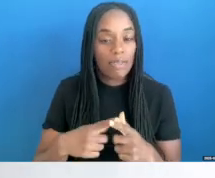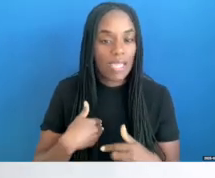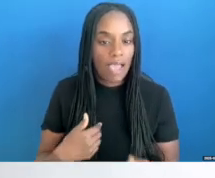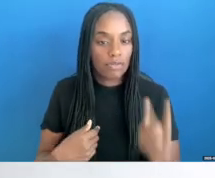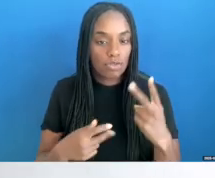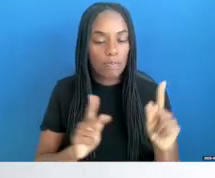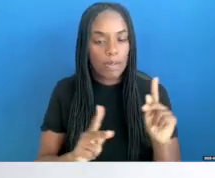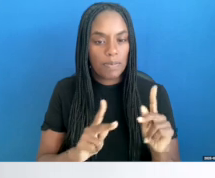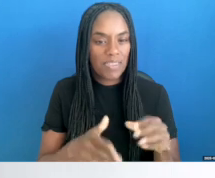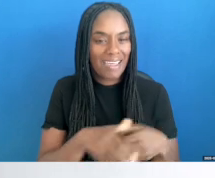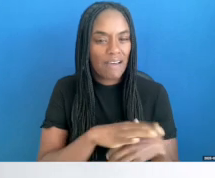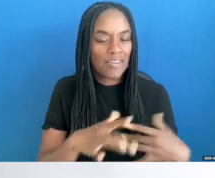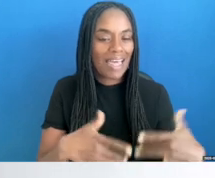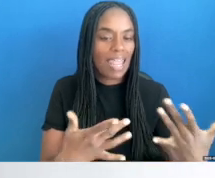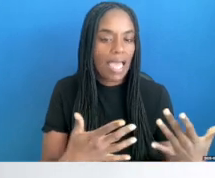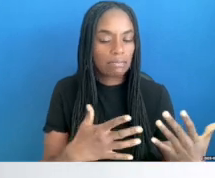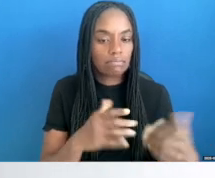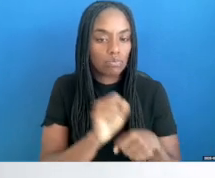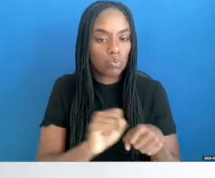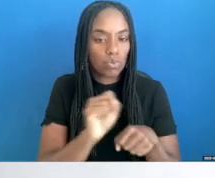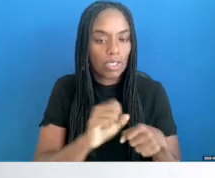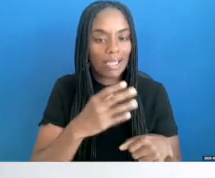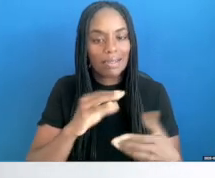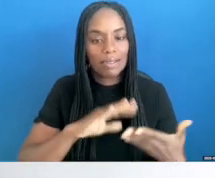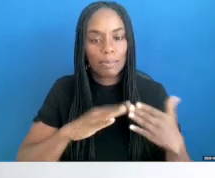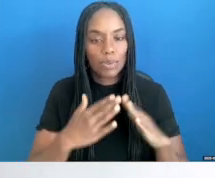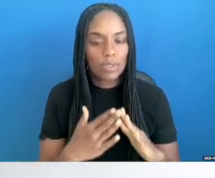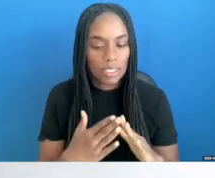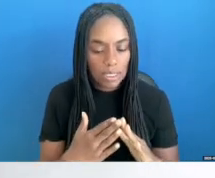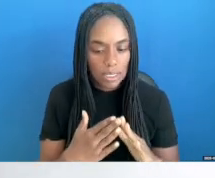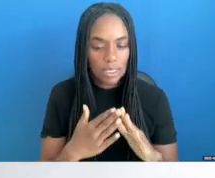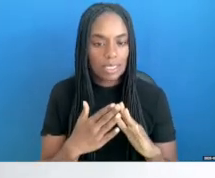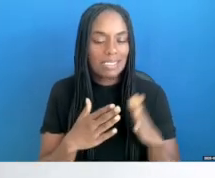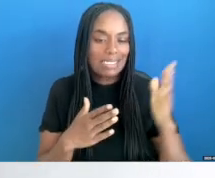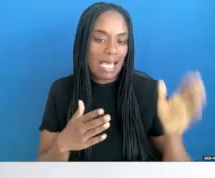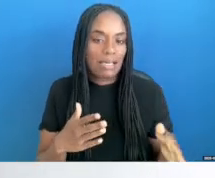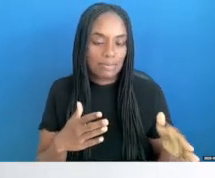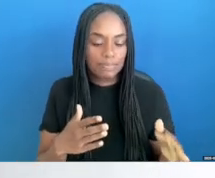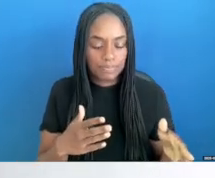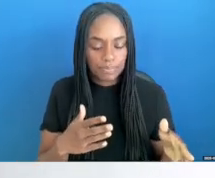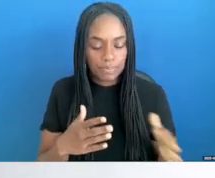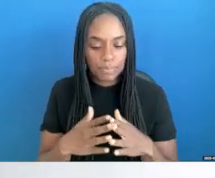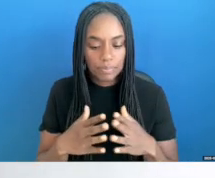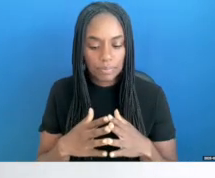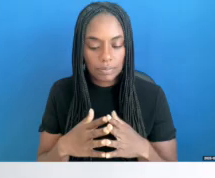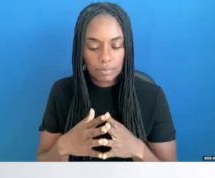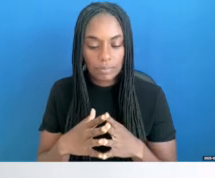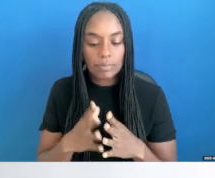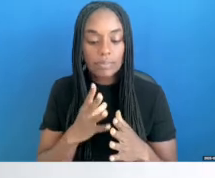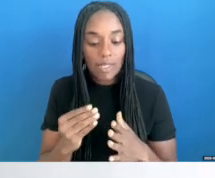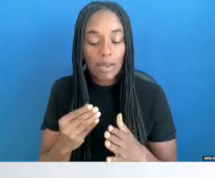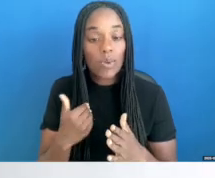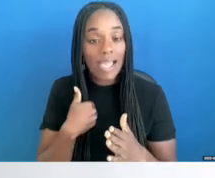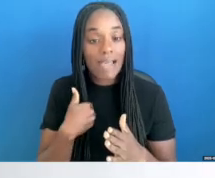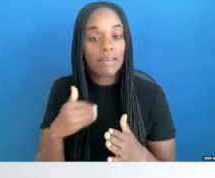cover the more kind of light duty and community side of things. And then we also have